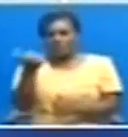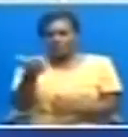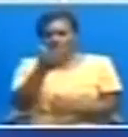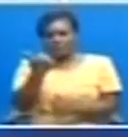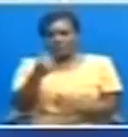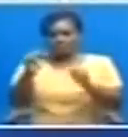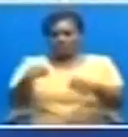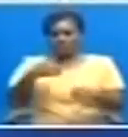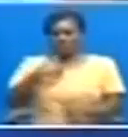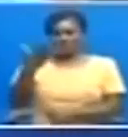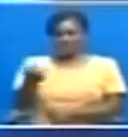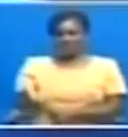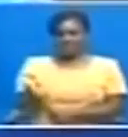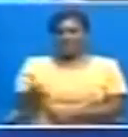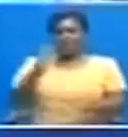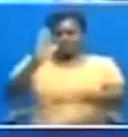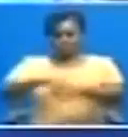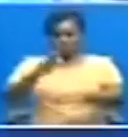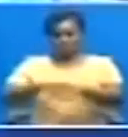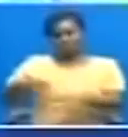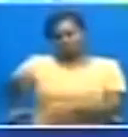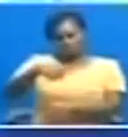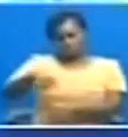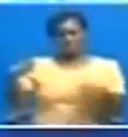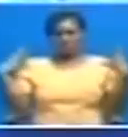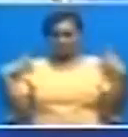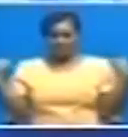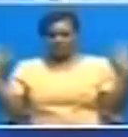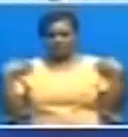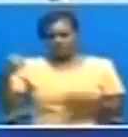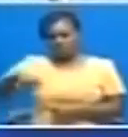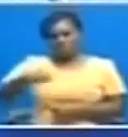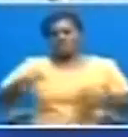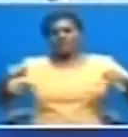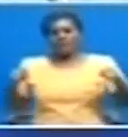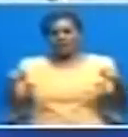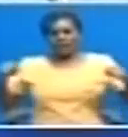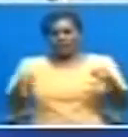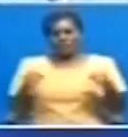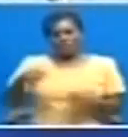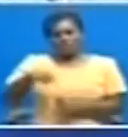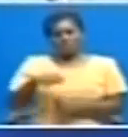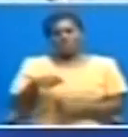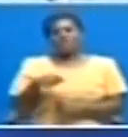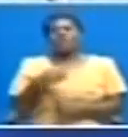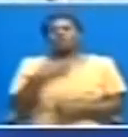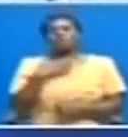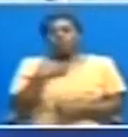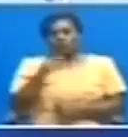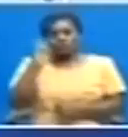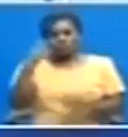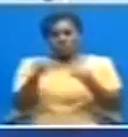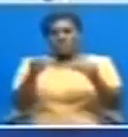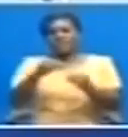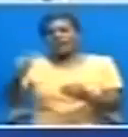that we can have here, it's good for us. So we are happy. So we are looking for other